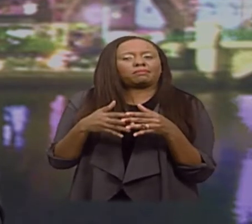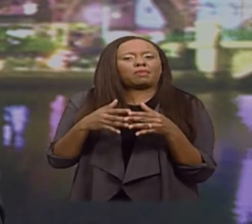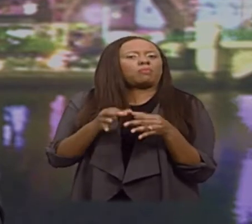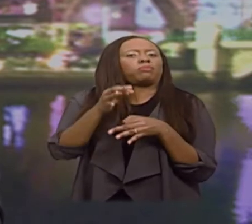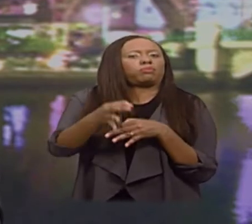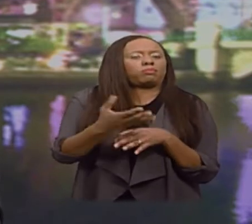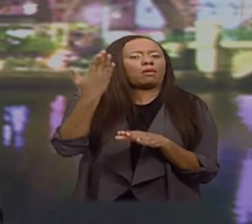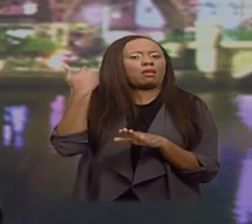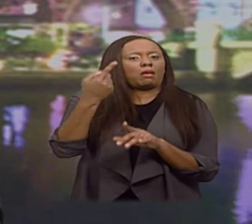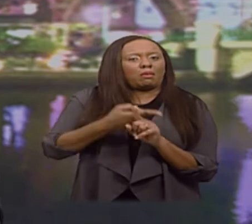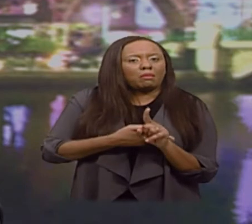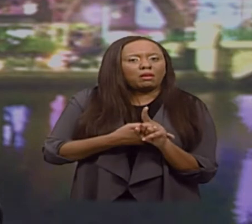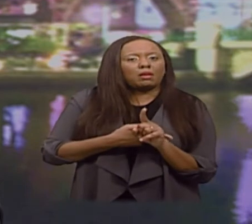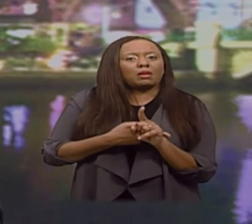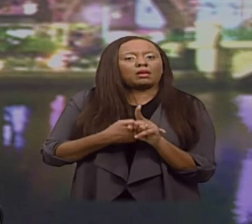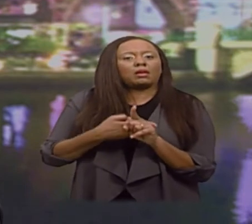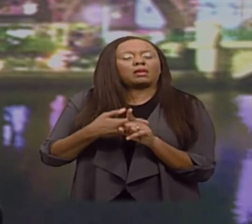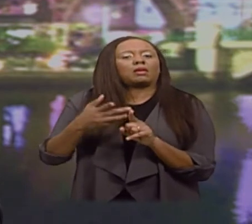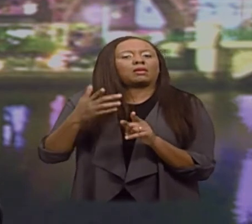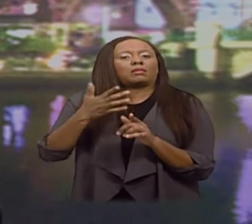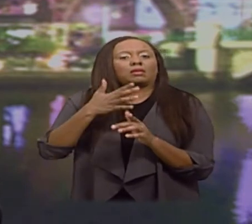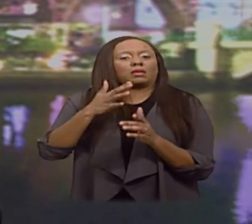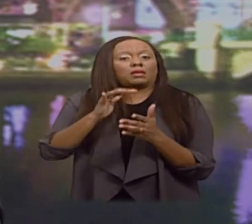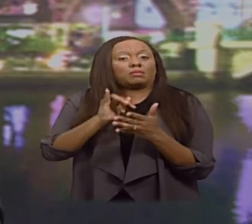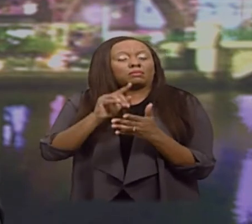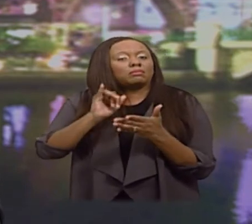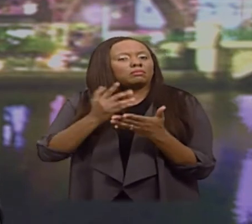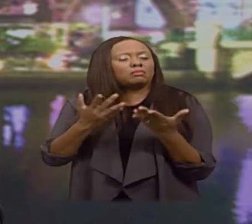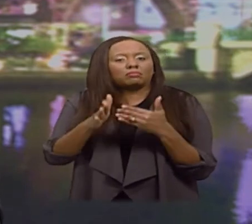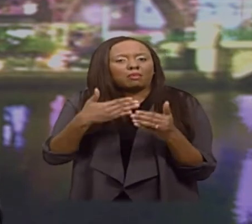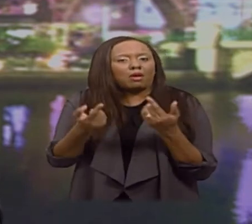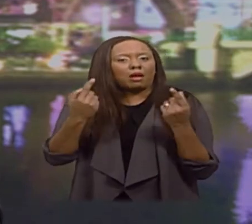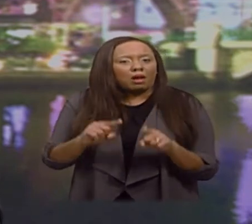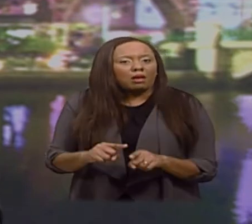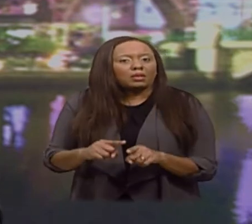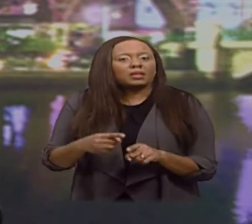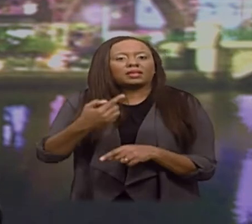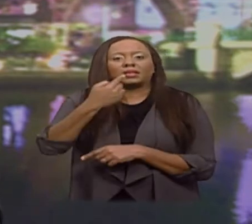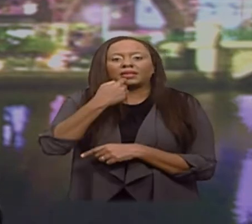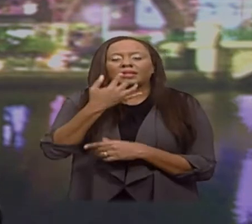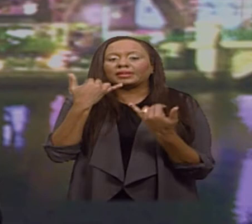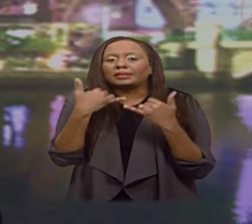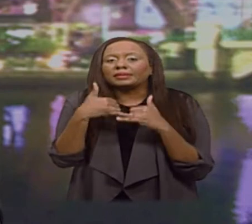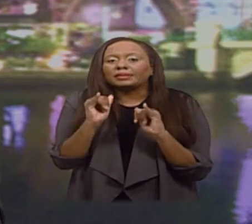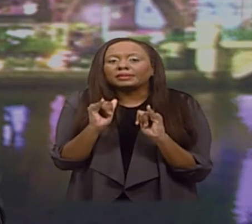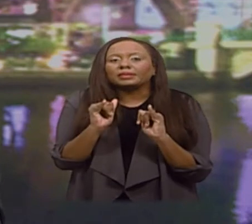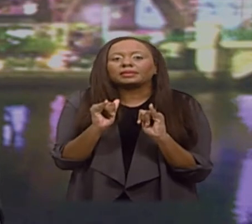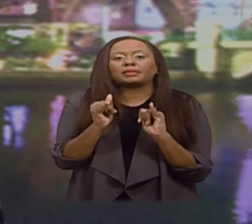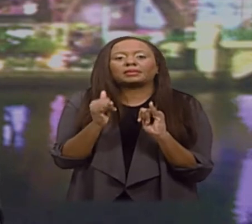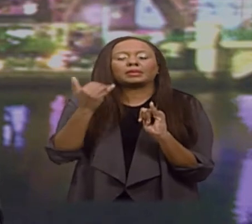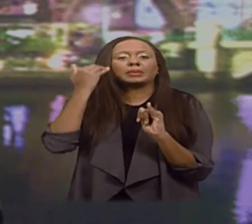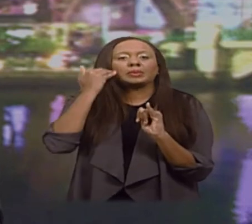month when the High Court lifted an injunction that restrained the company from cancelling the shares of the minority shareholders